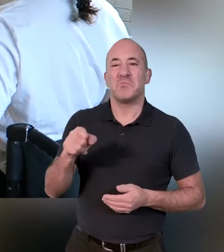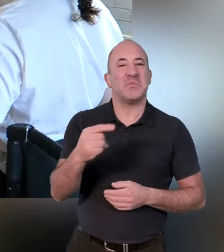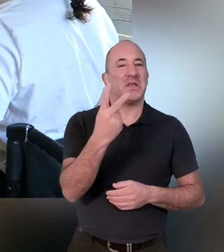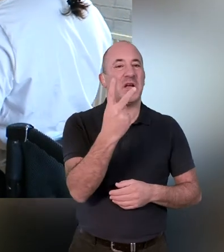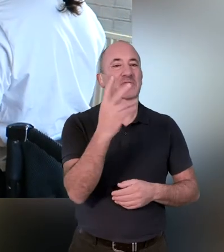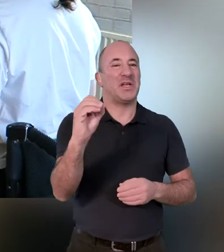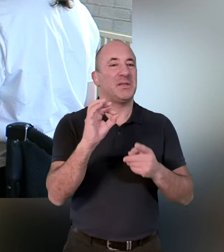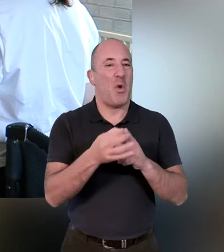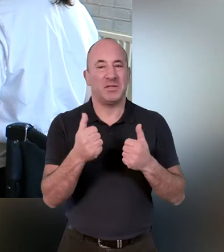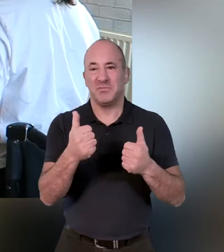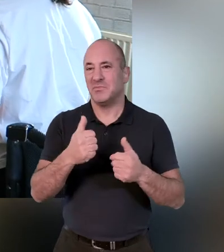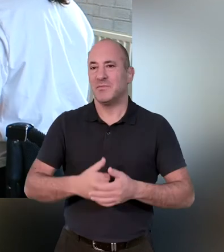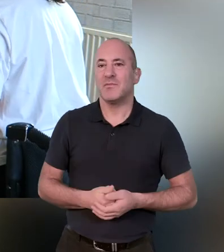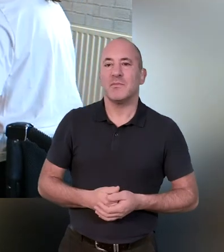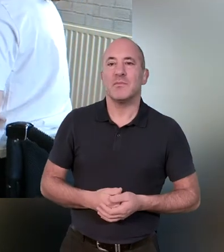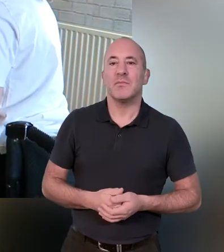Okay, so that's worth 20.